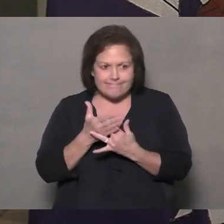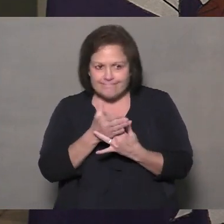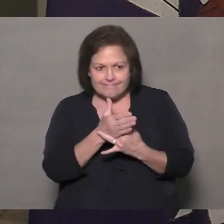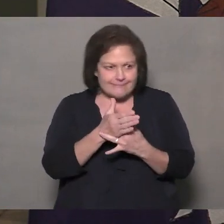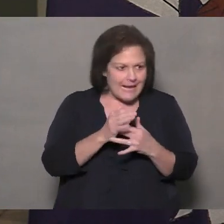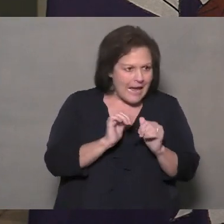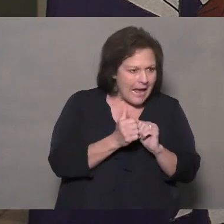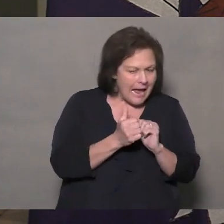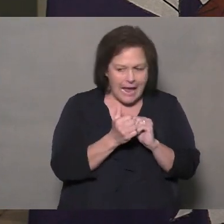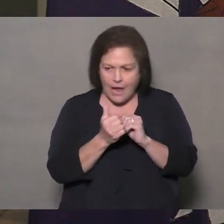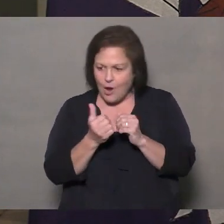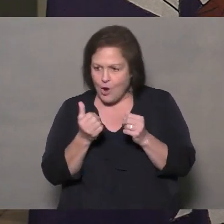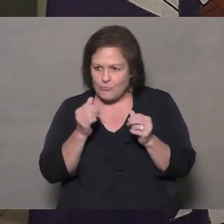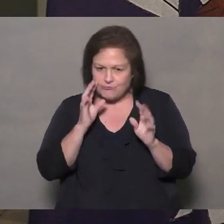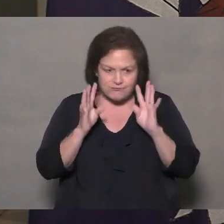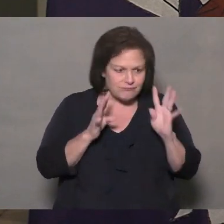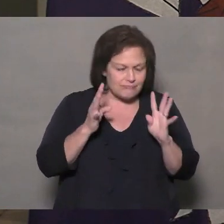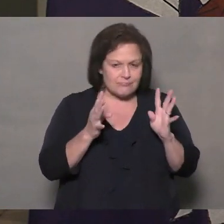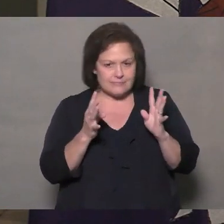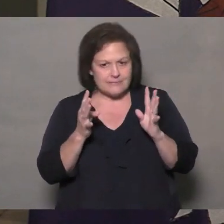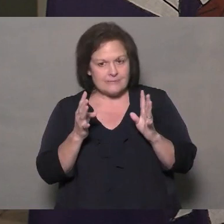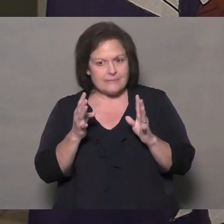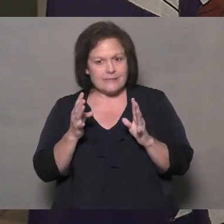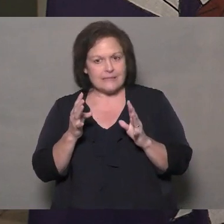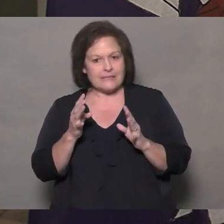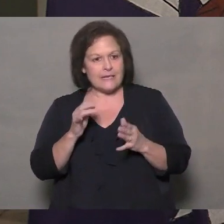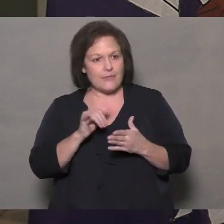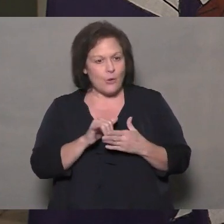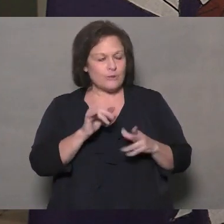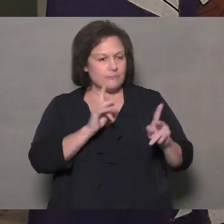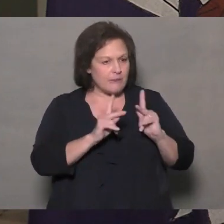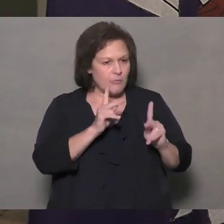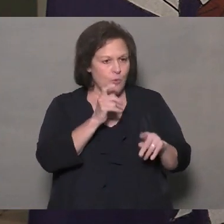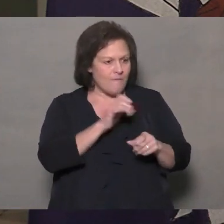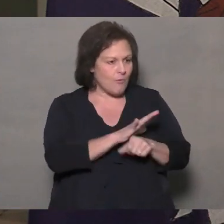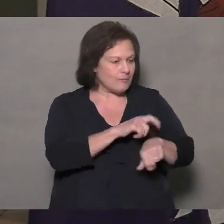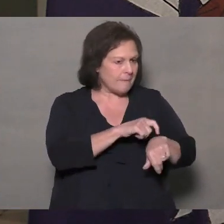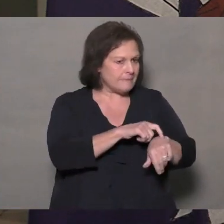full-time teachers in addition to being full-time public servants.